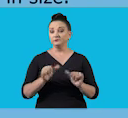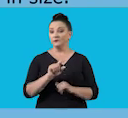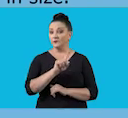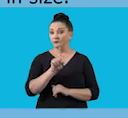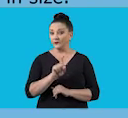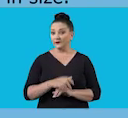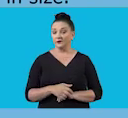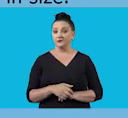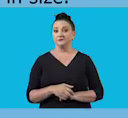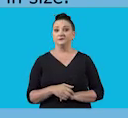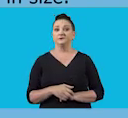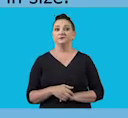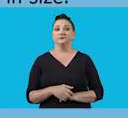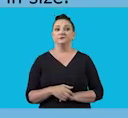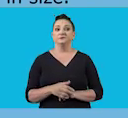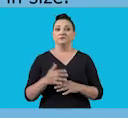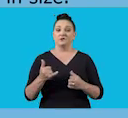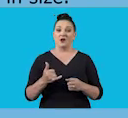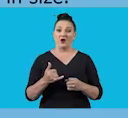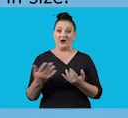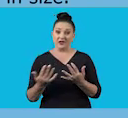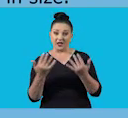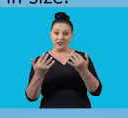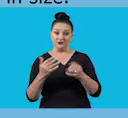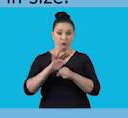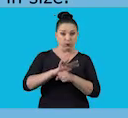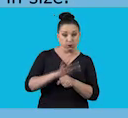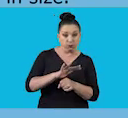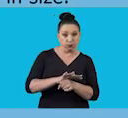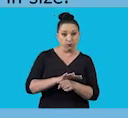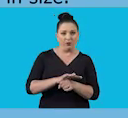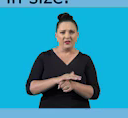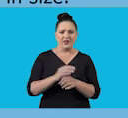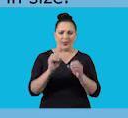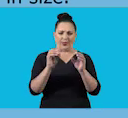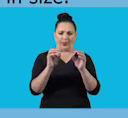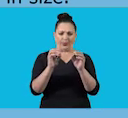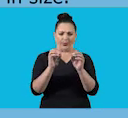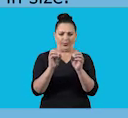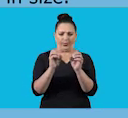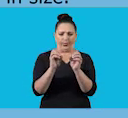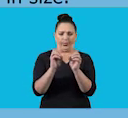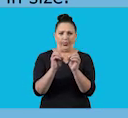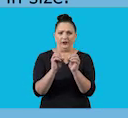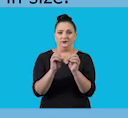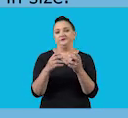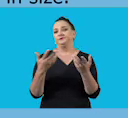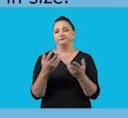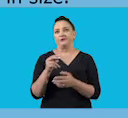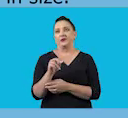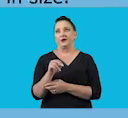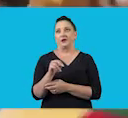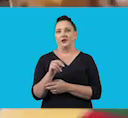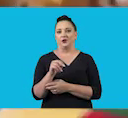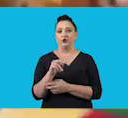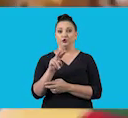true. Now, next question. When we compress a gas, its particles become smaller in size. So